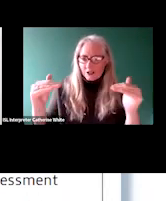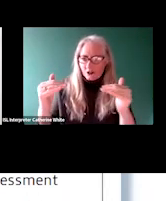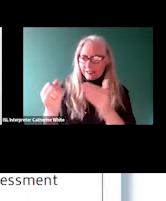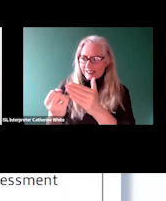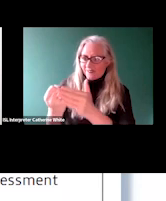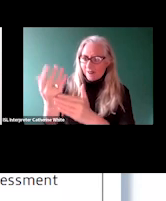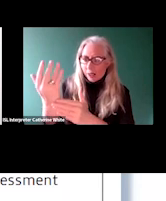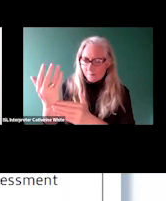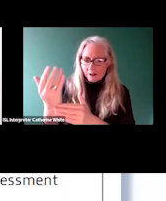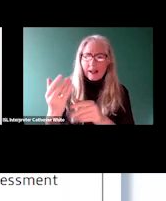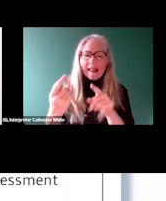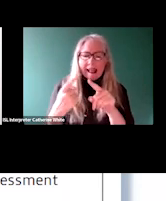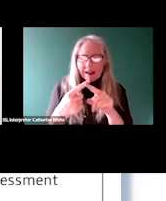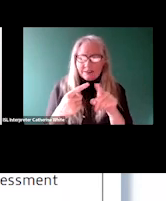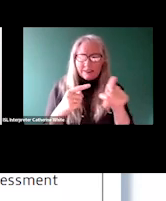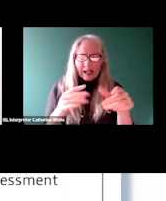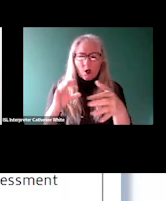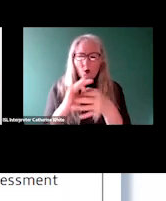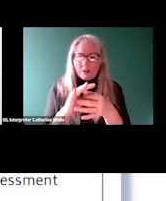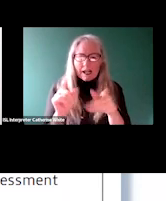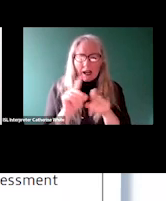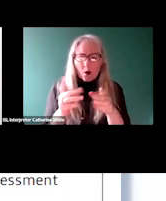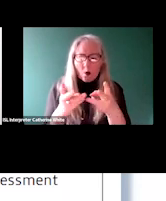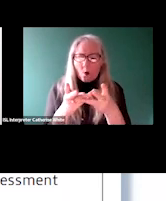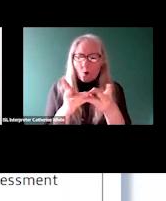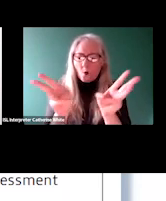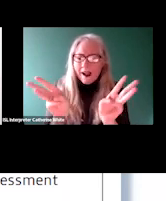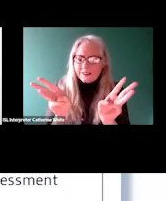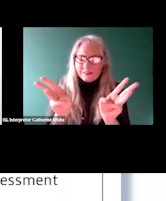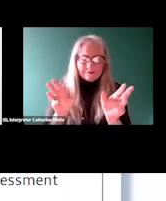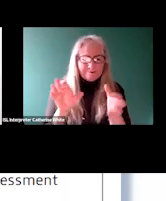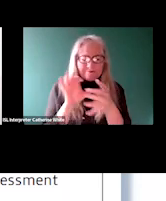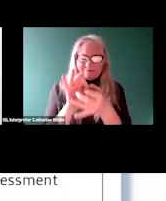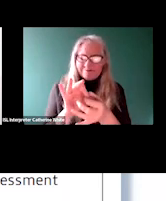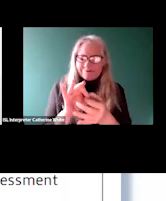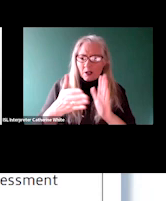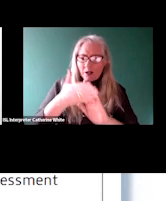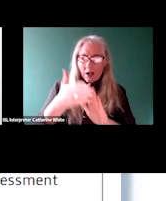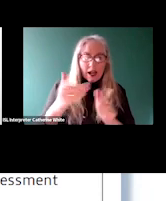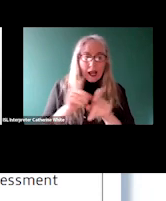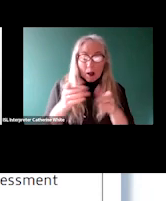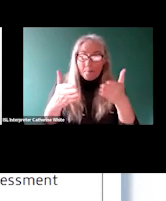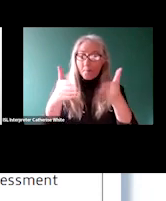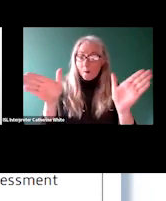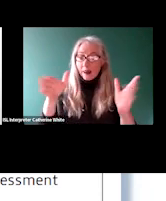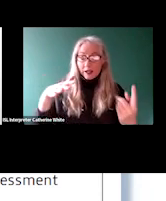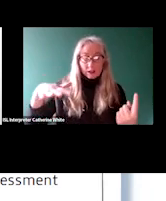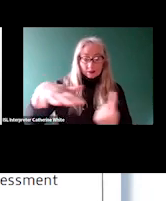also covers a wider spatial scales in terms of the built environment, where it looks at the public realm, it looks